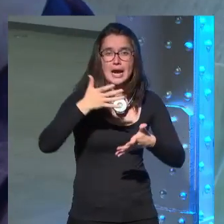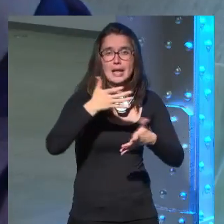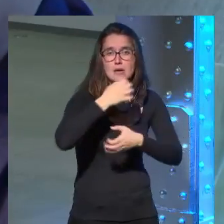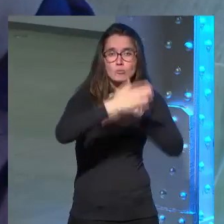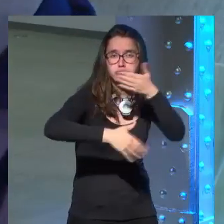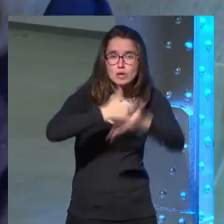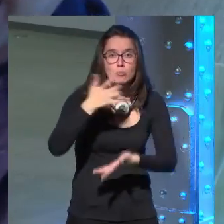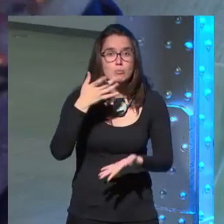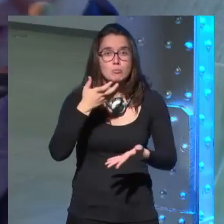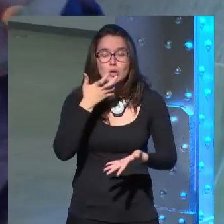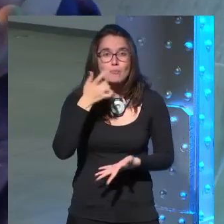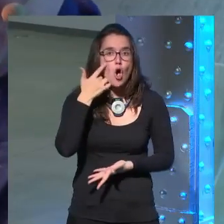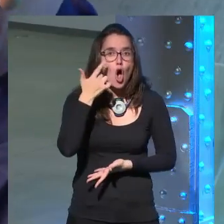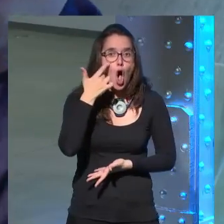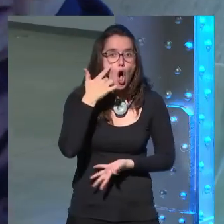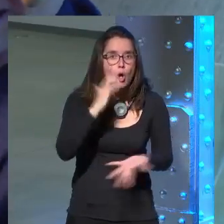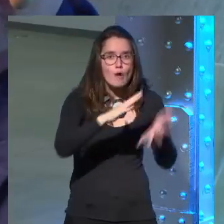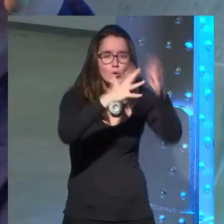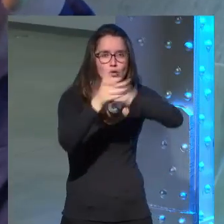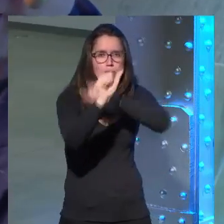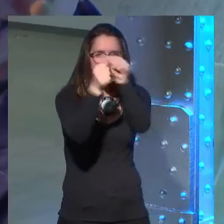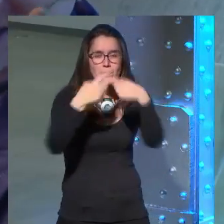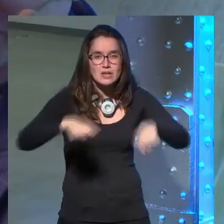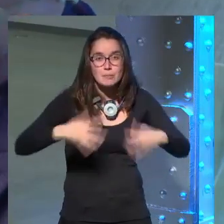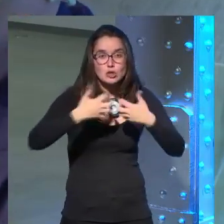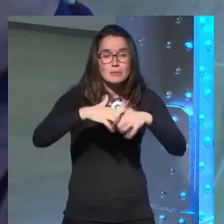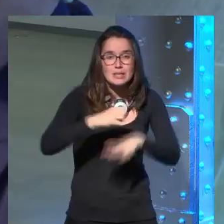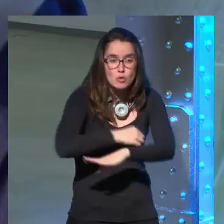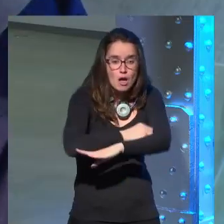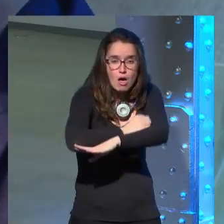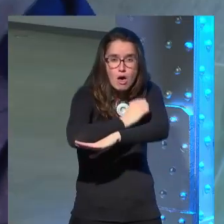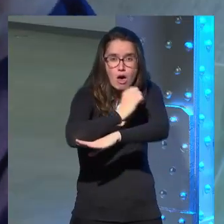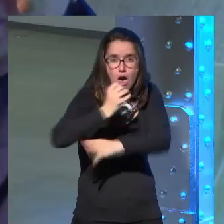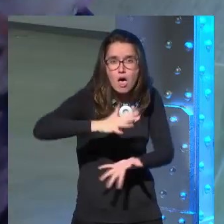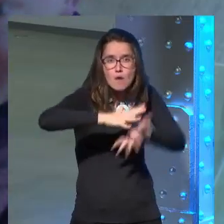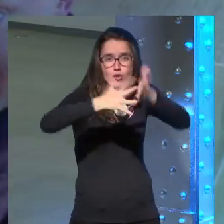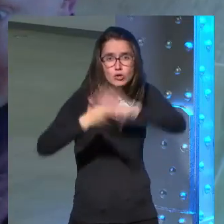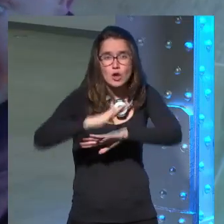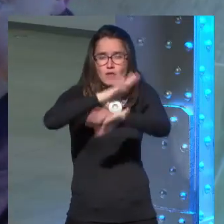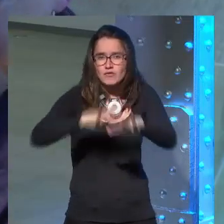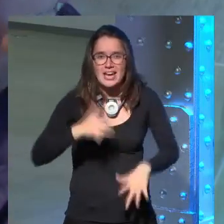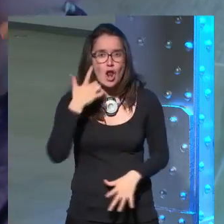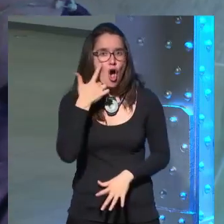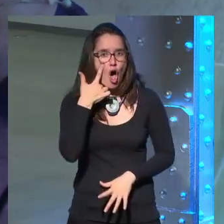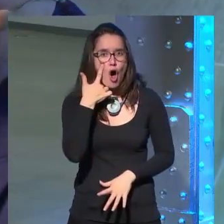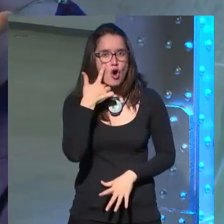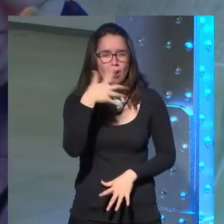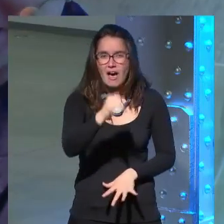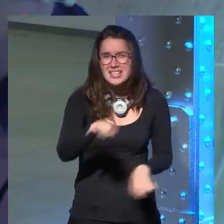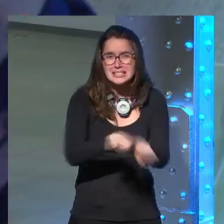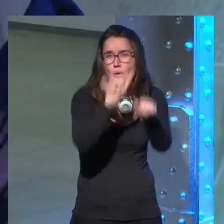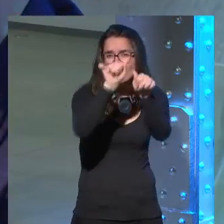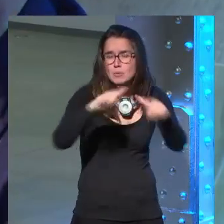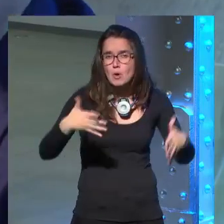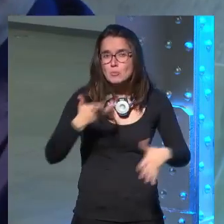somehow this mechanism of evolution always gives us eyes. But will it always give us cats, for example, or are cats